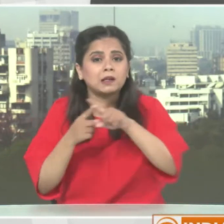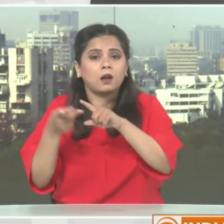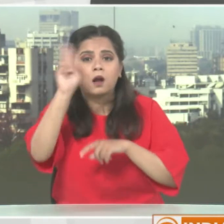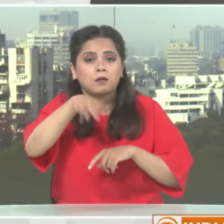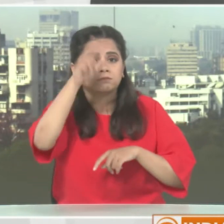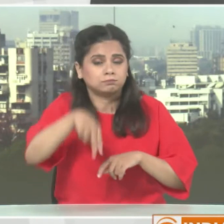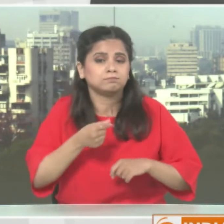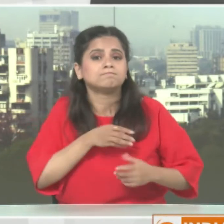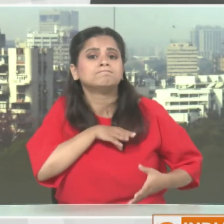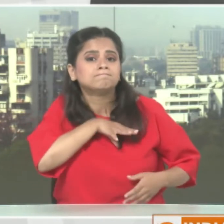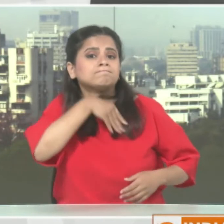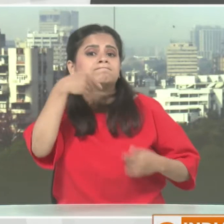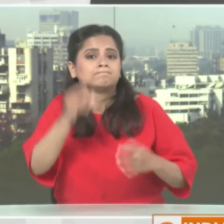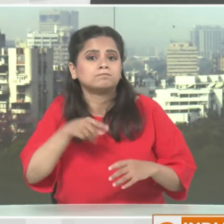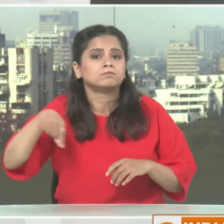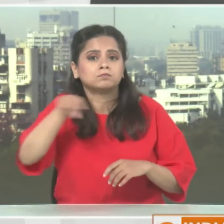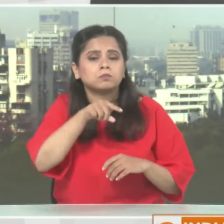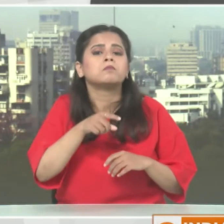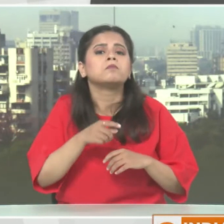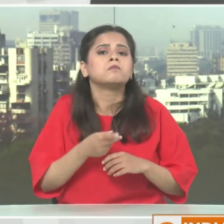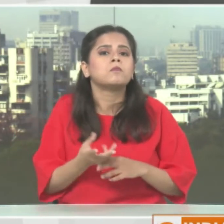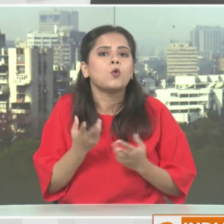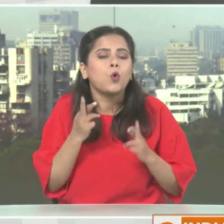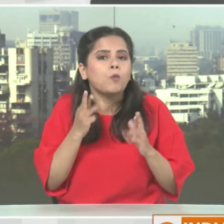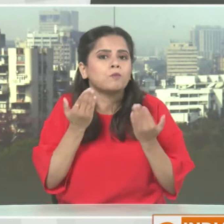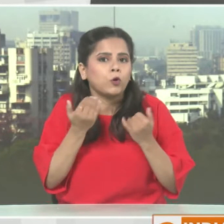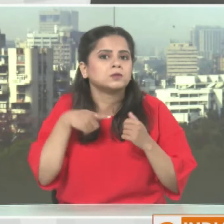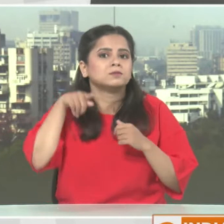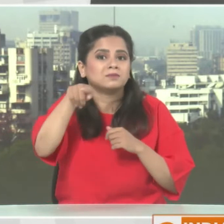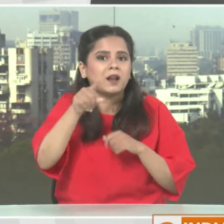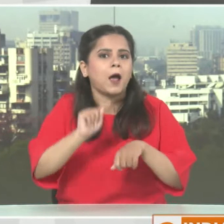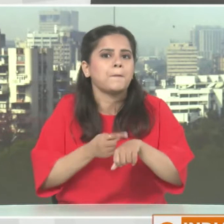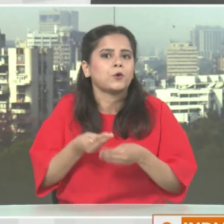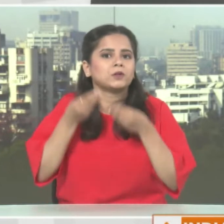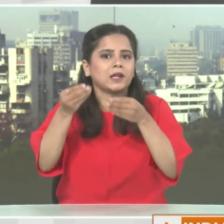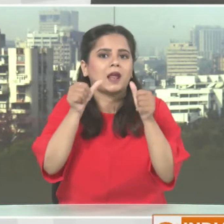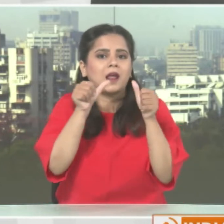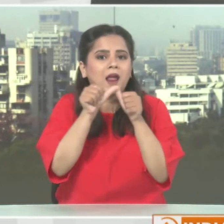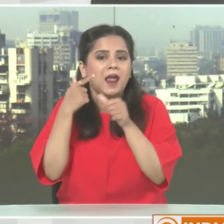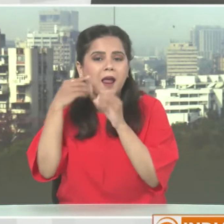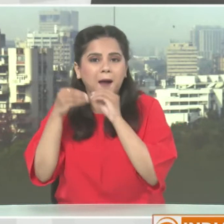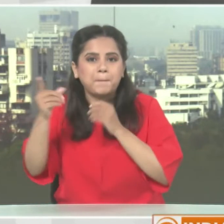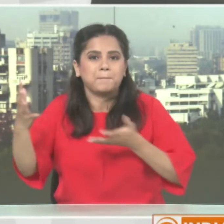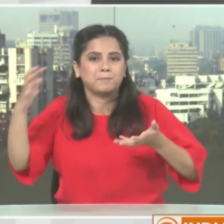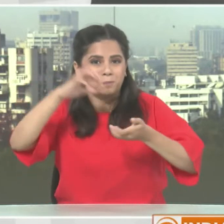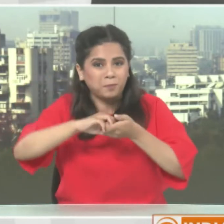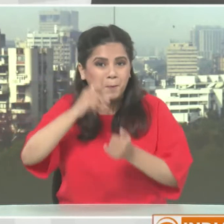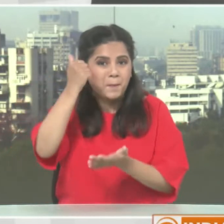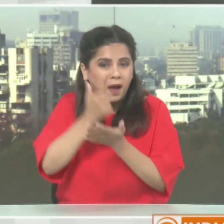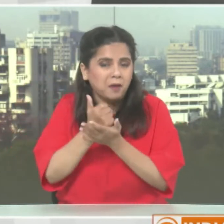has created a plethora of fresh investment opportunities for its partnerships.